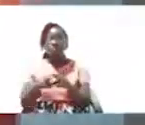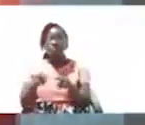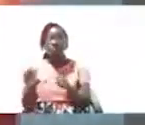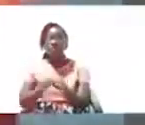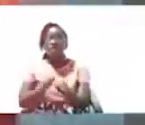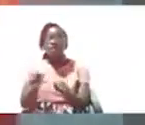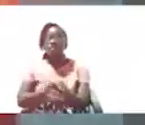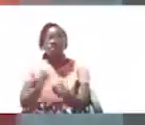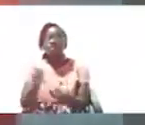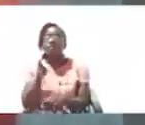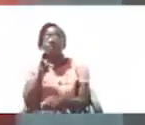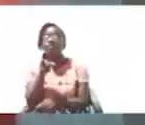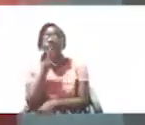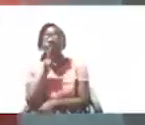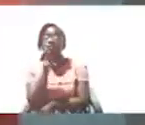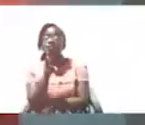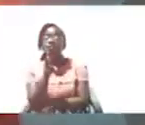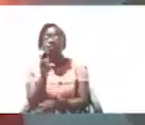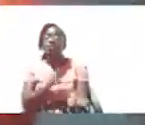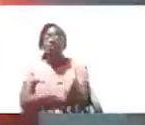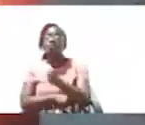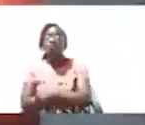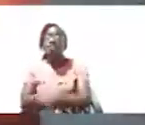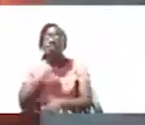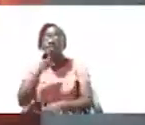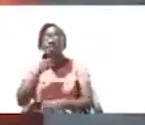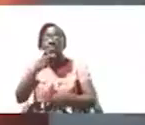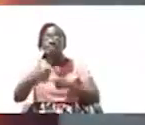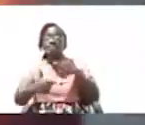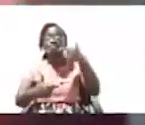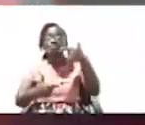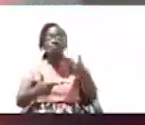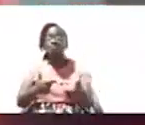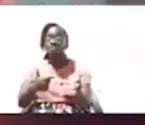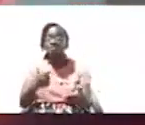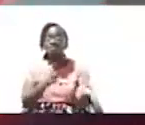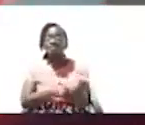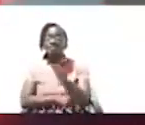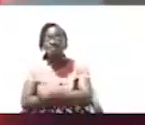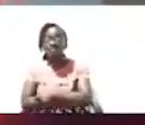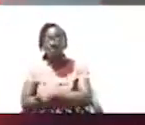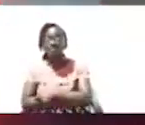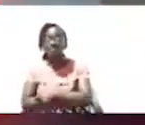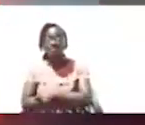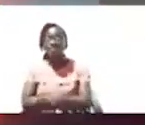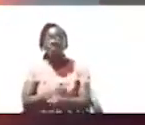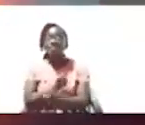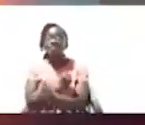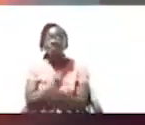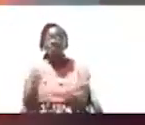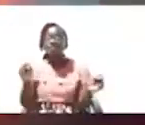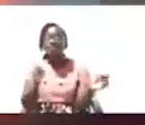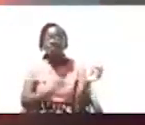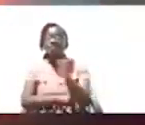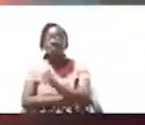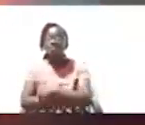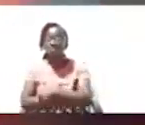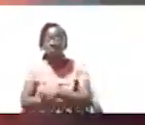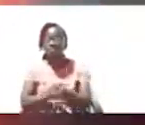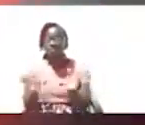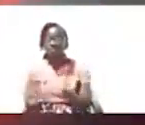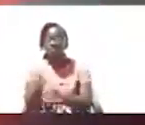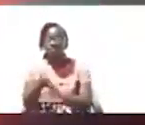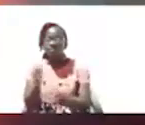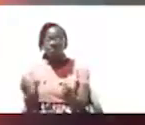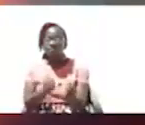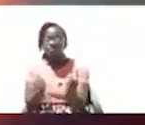So wherever you are, and now you're double down. This is a day of grace. And now you're crying down. It's a day of salvation. So America, gidi, gidi, gidi, gidi. Run